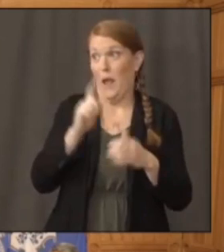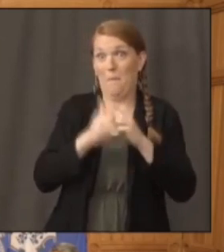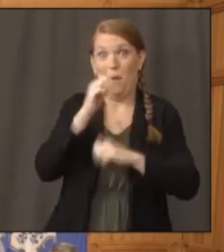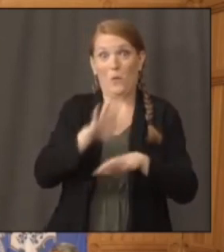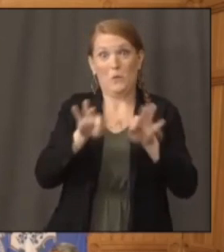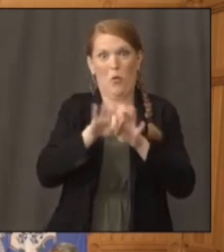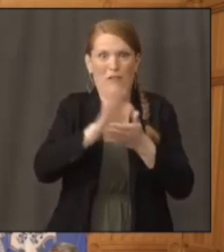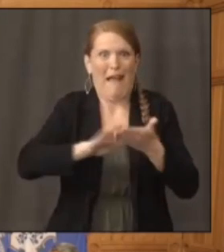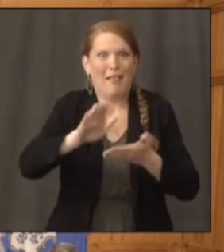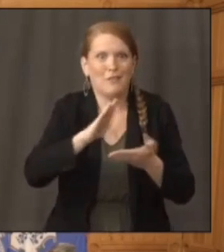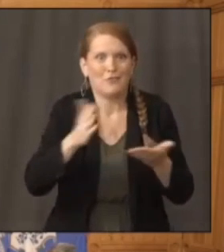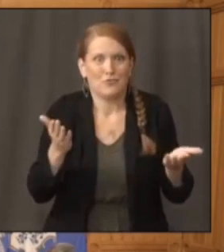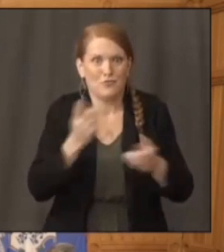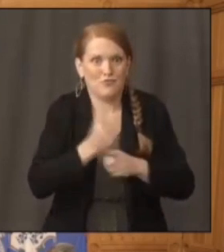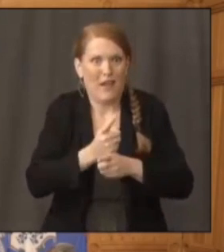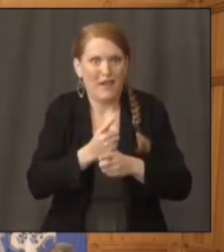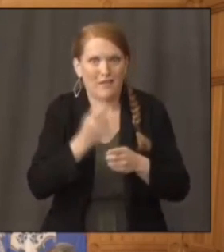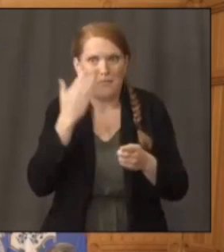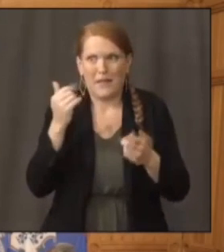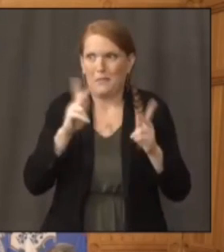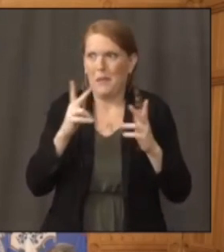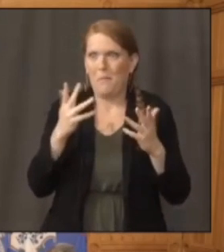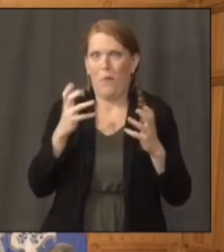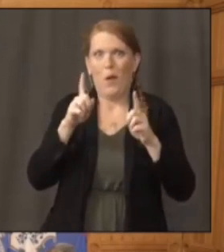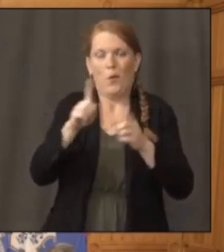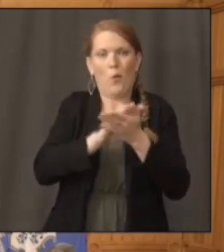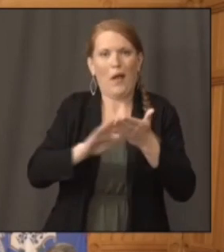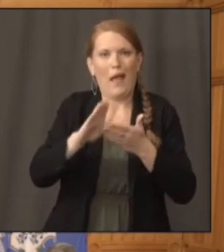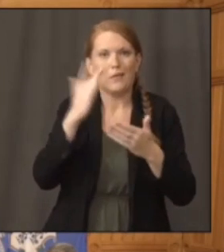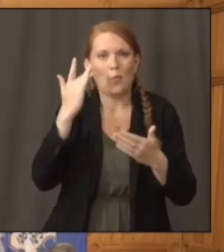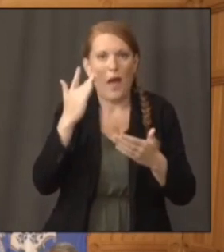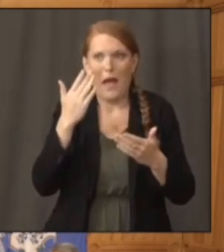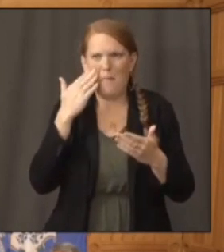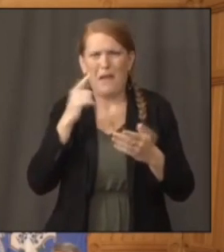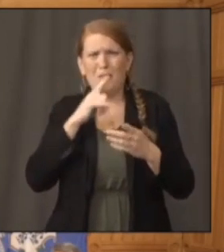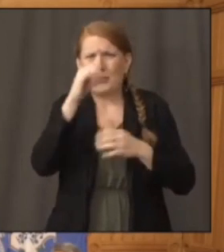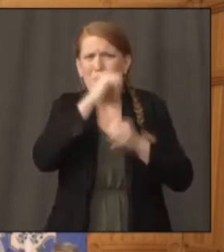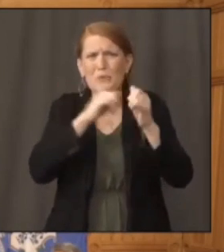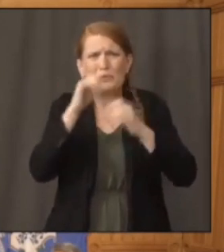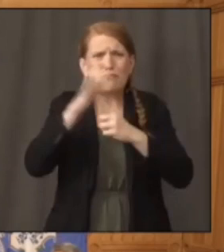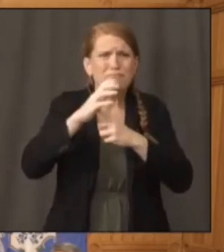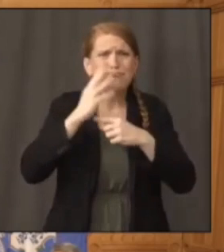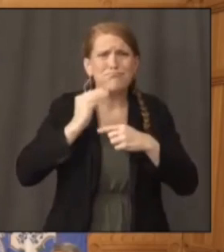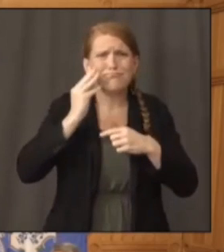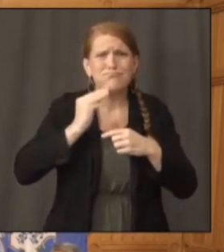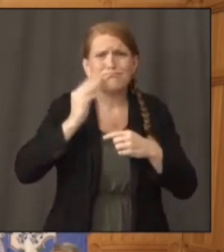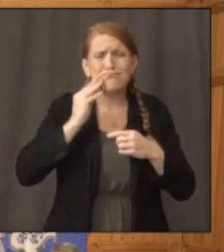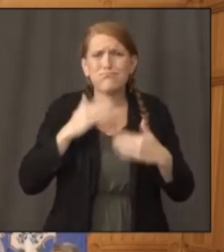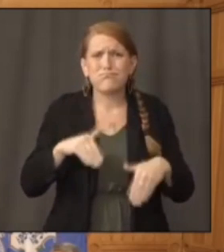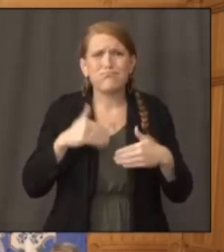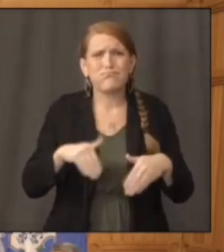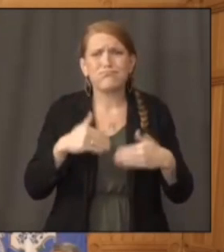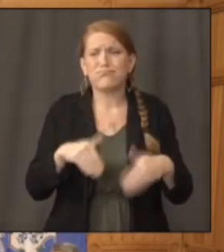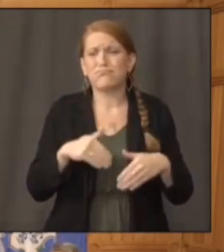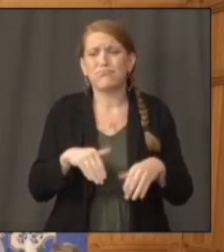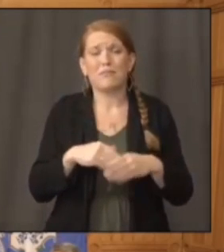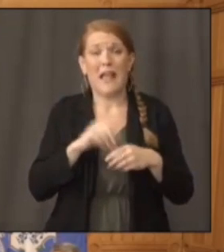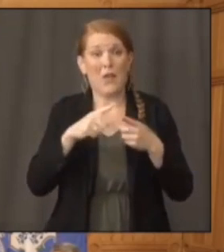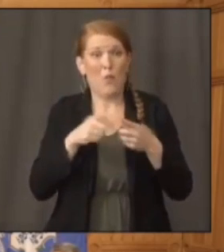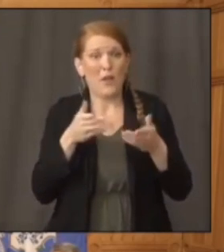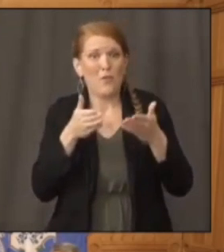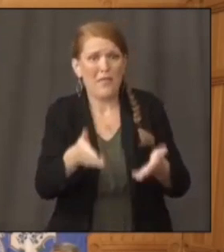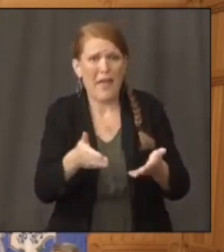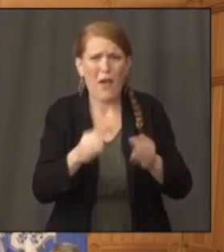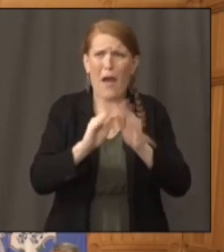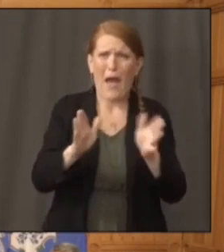go to college because, one, it's an experience of a lifetime. And when you're there, of course you